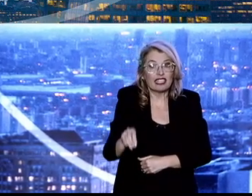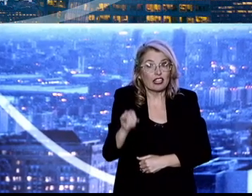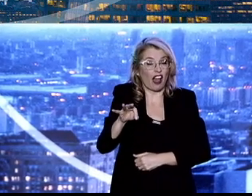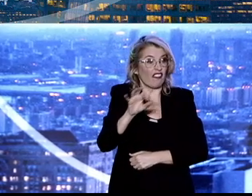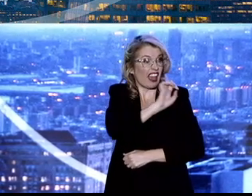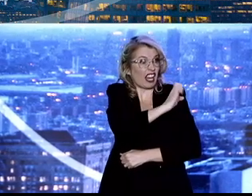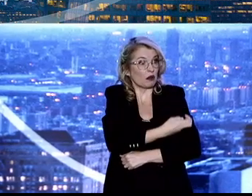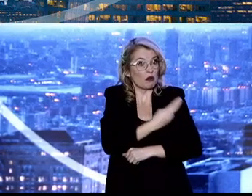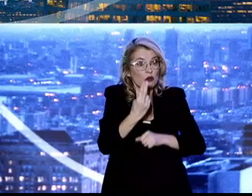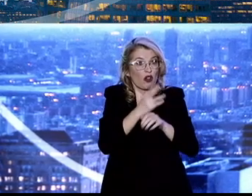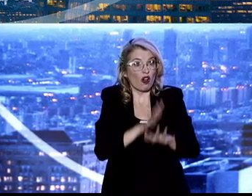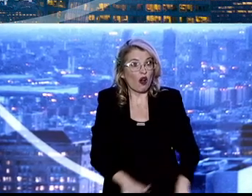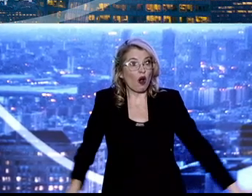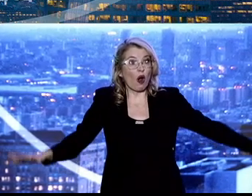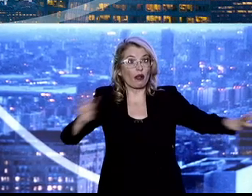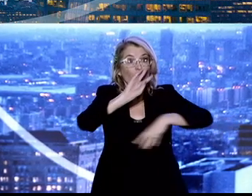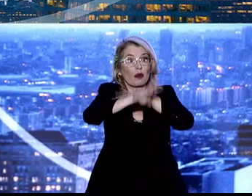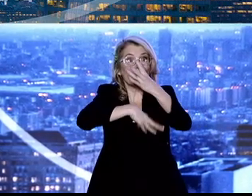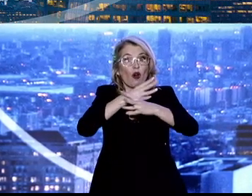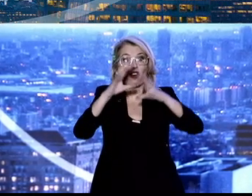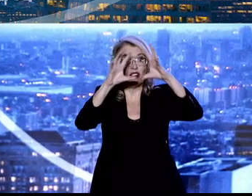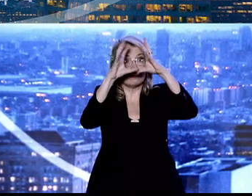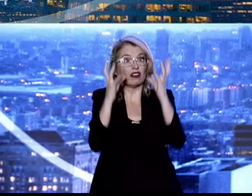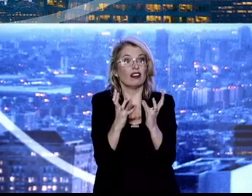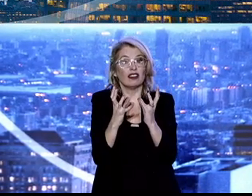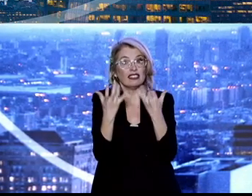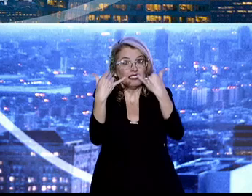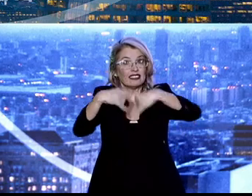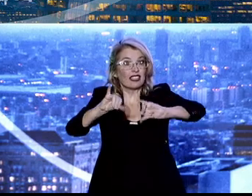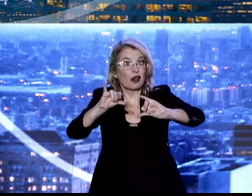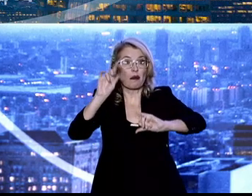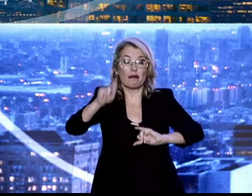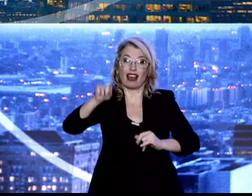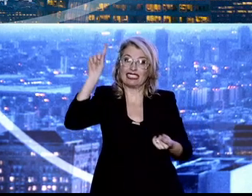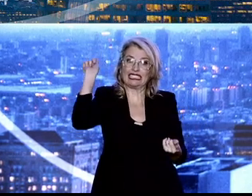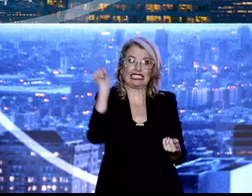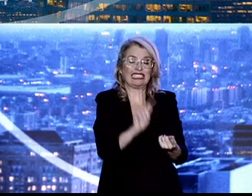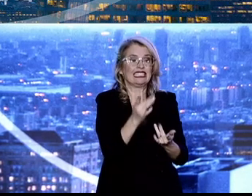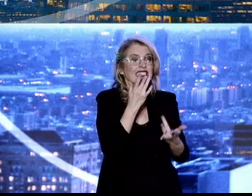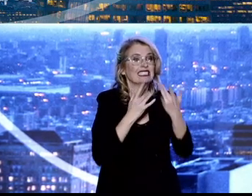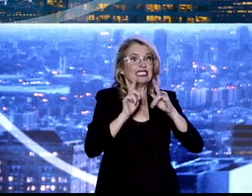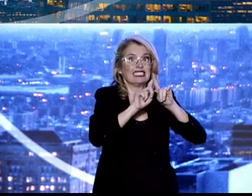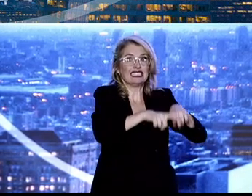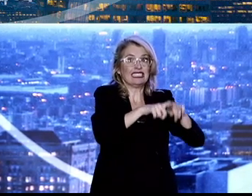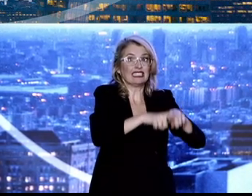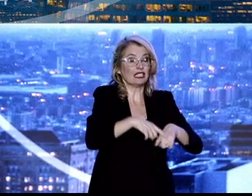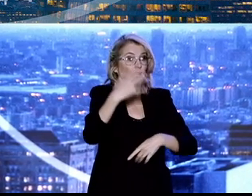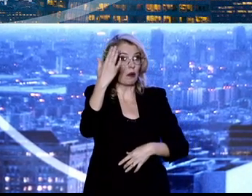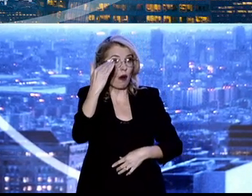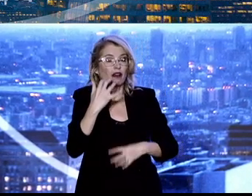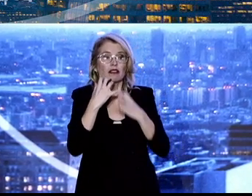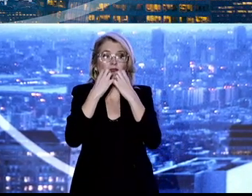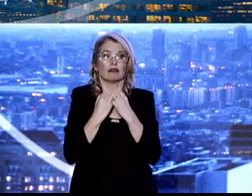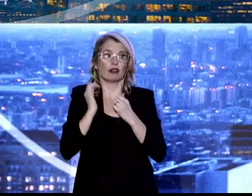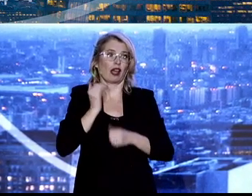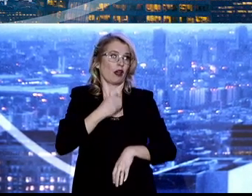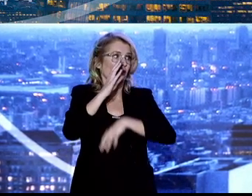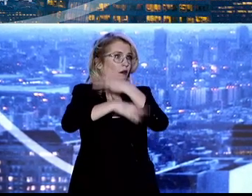energy consumed globally. Yet, we must reduce our dependence on them for the sake of our